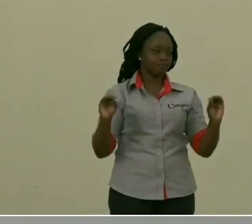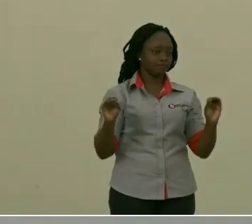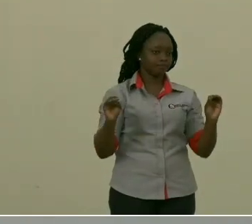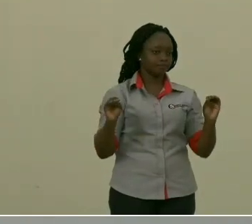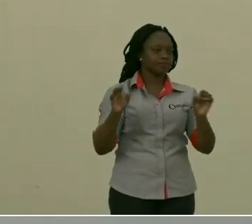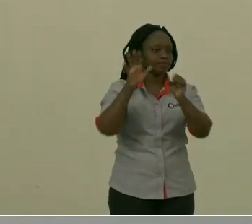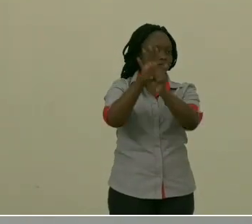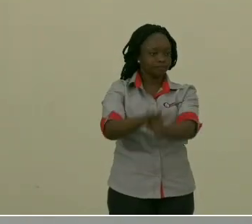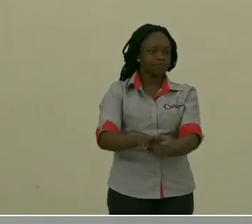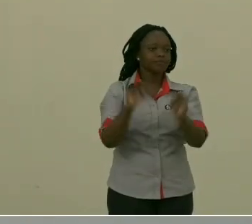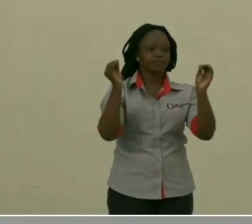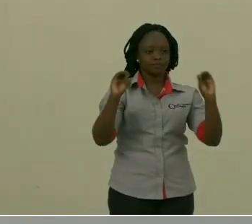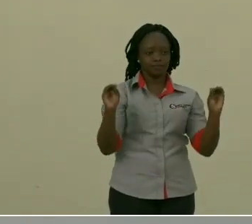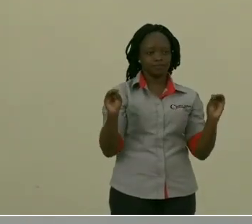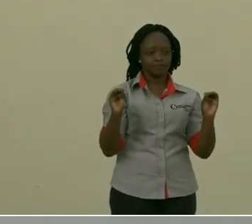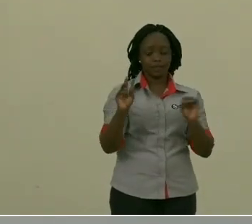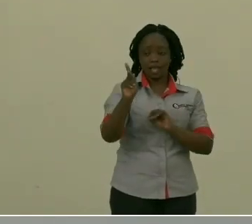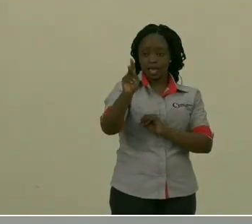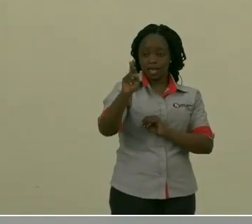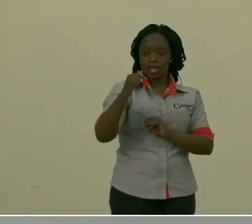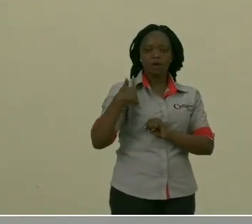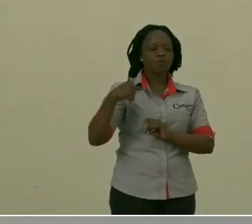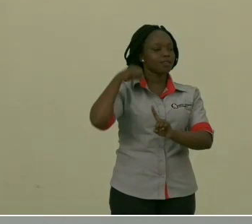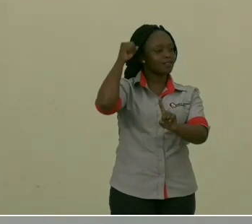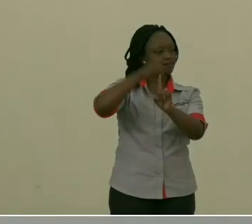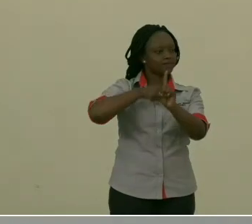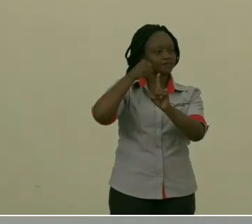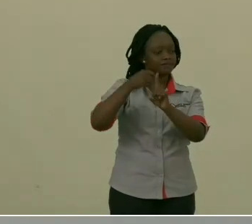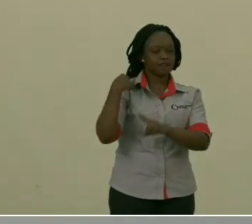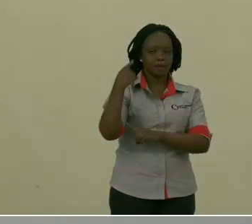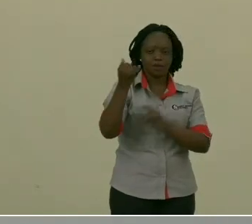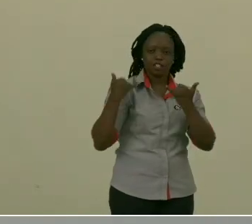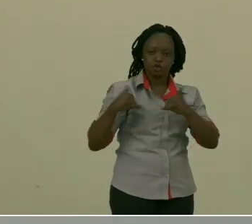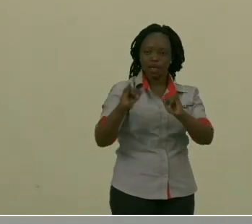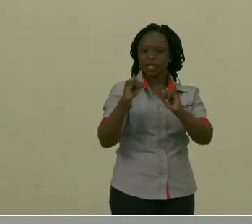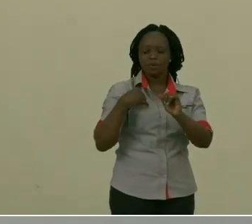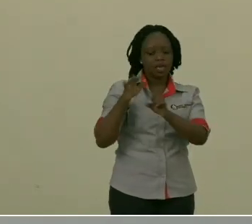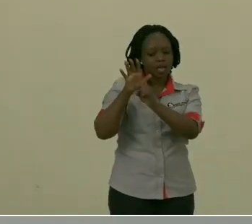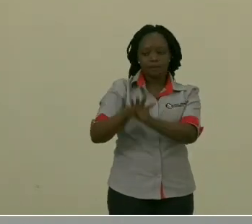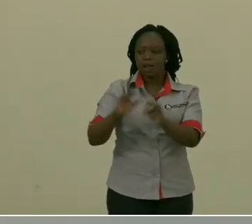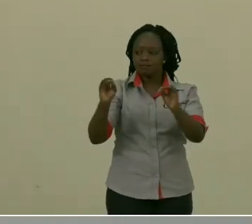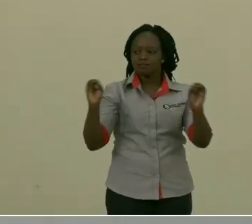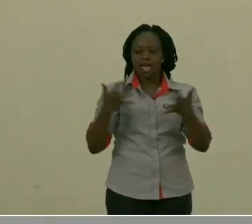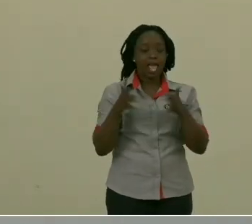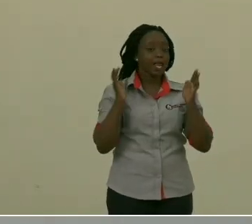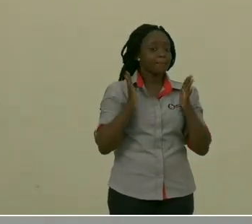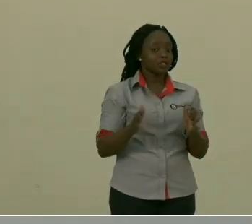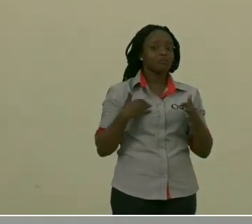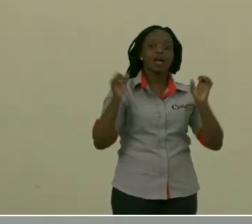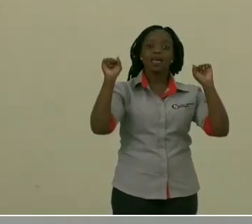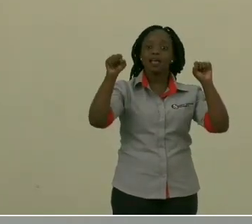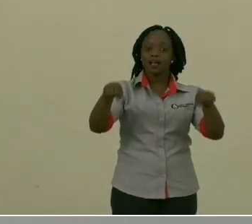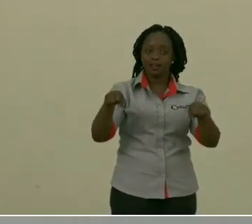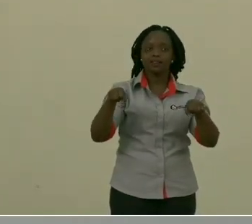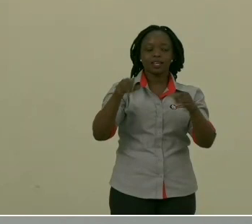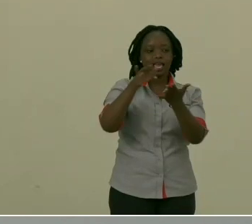kutobagua. KRA, we are on the forefront and we are not discriminating on anybody. As you can see, at least I can learn, I